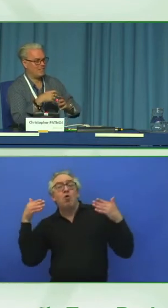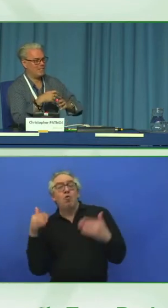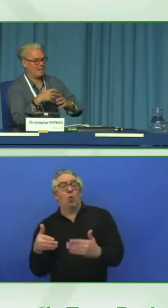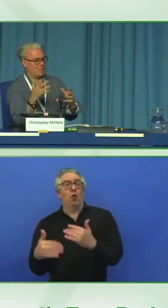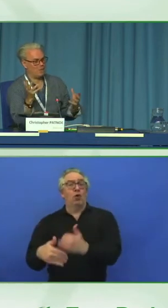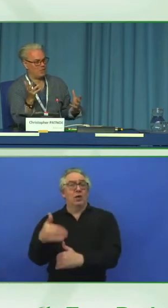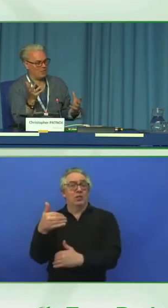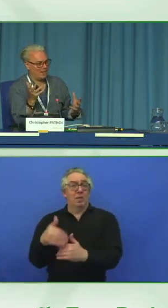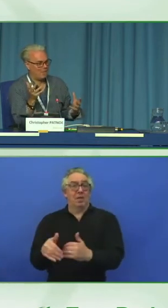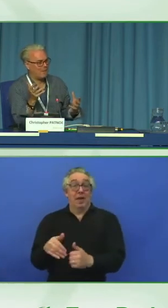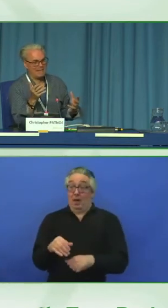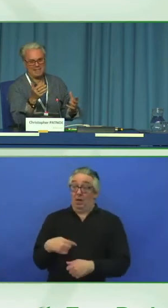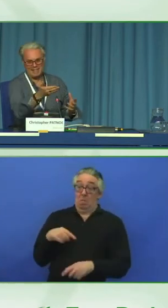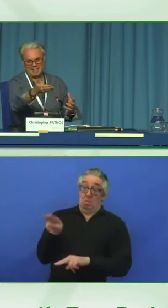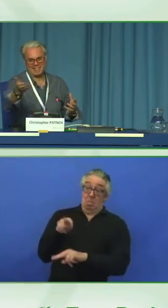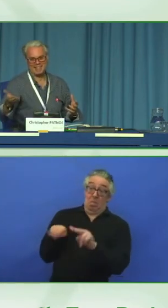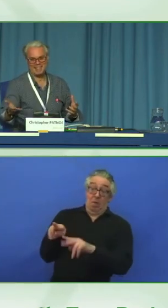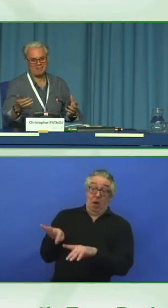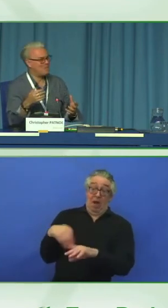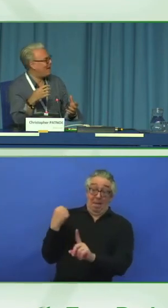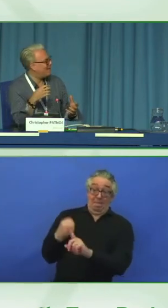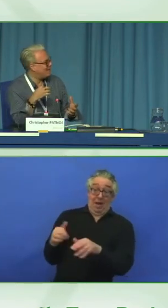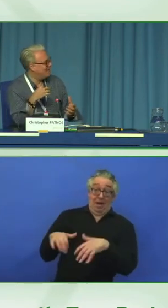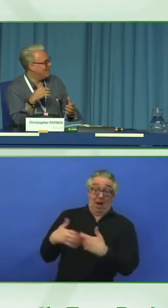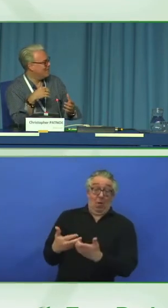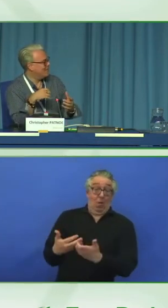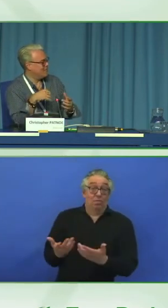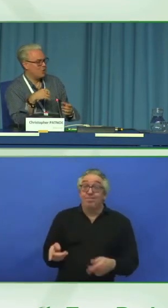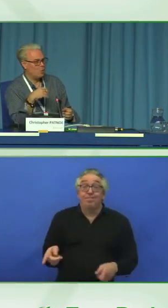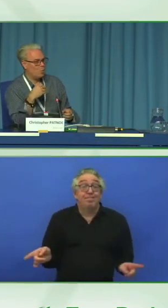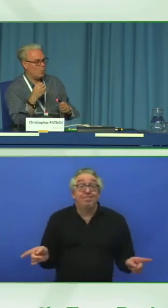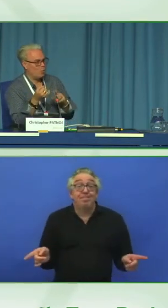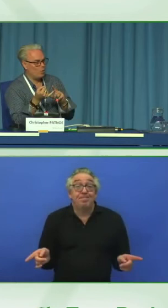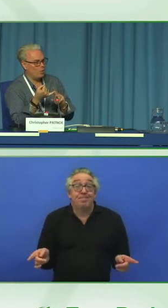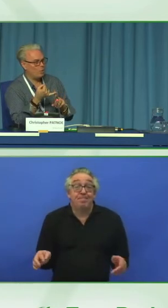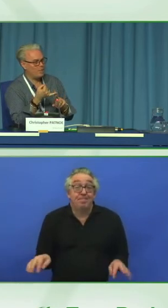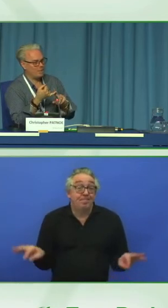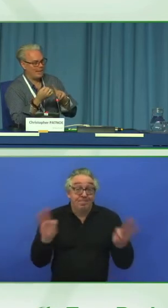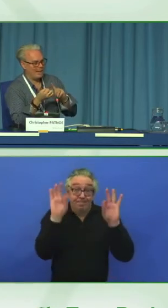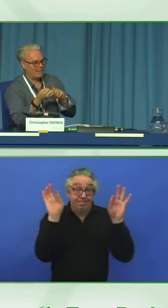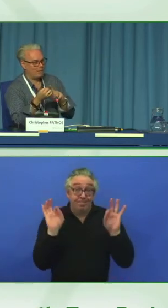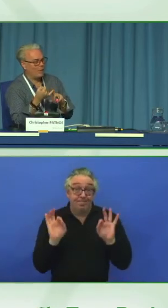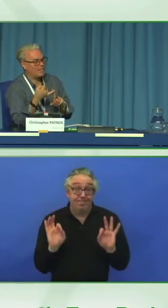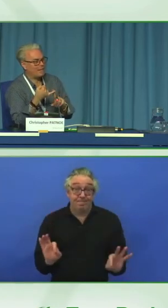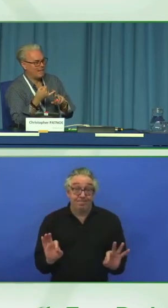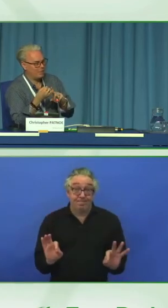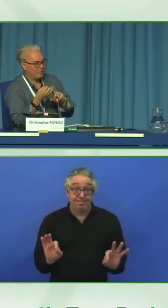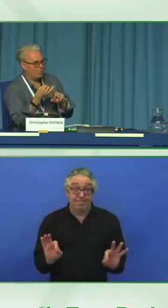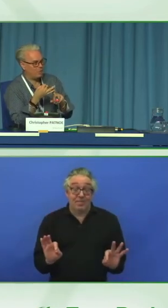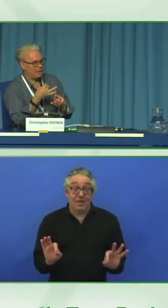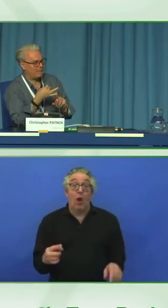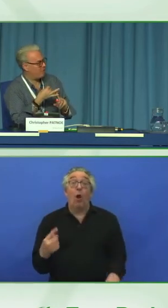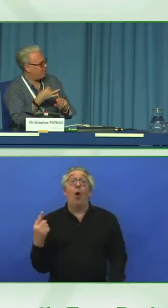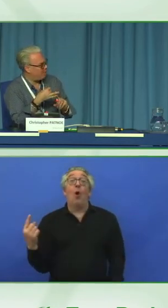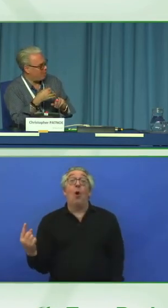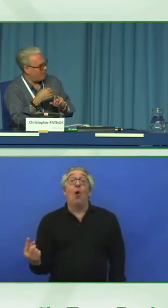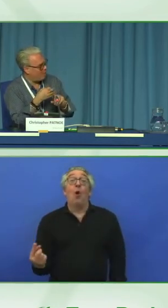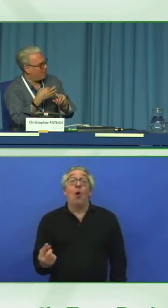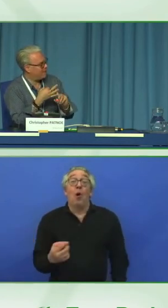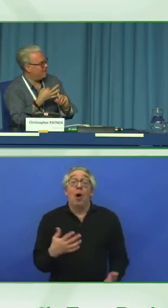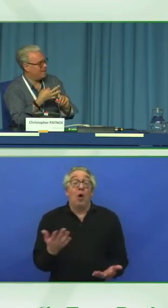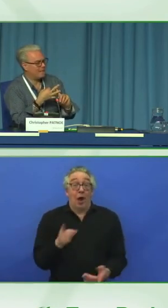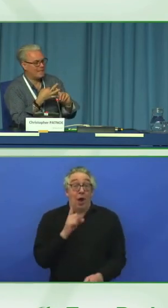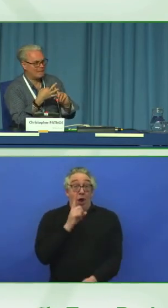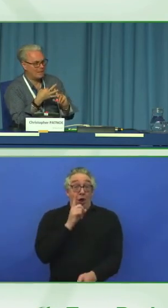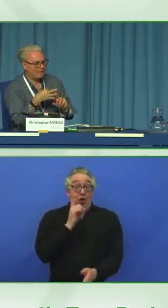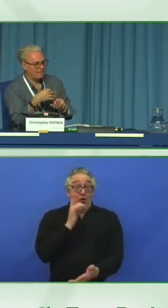And then it's just the same question that everybody in this room has, is who is the right answer? What is the right answer? Who is the right person to partner with?